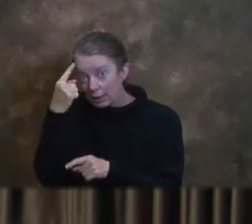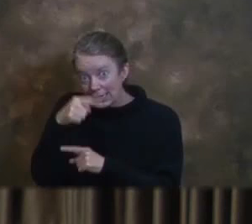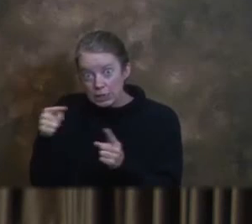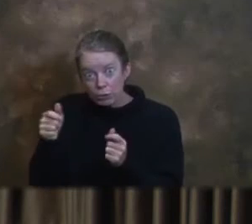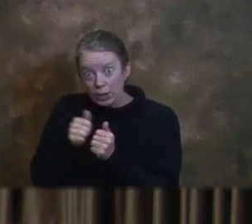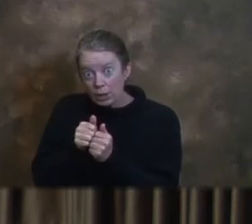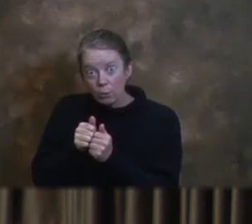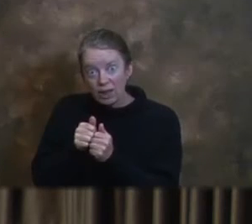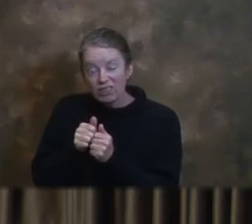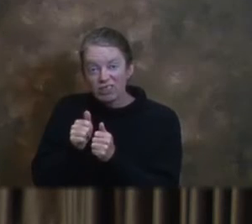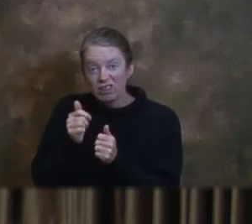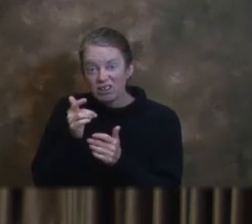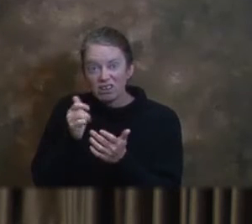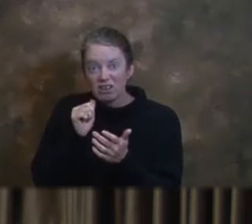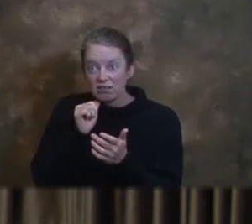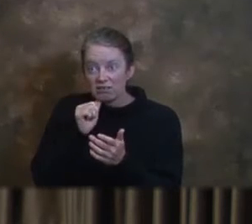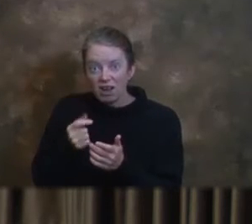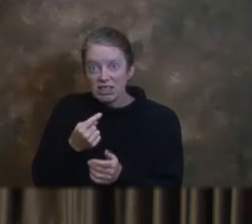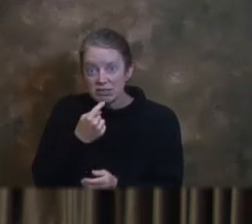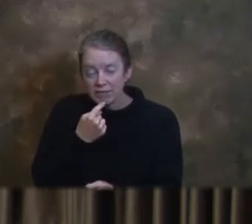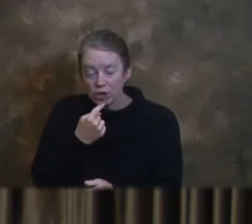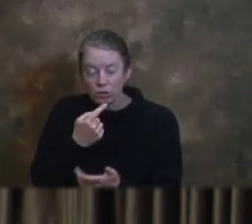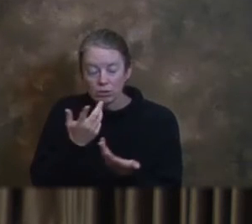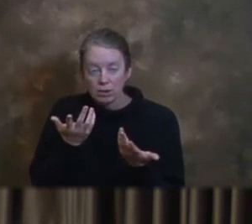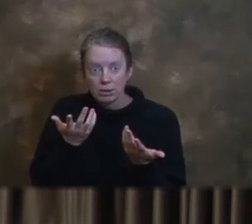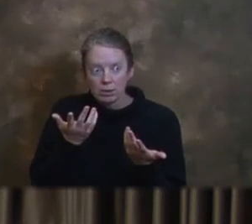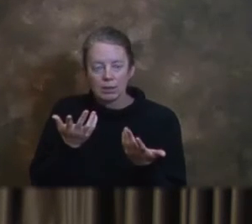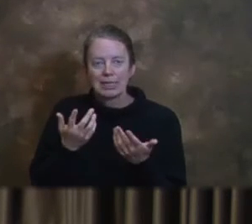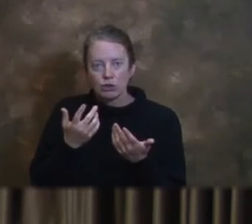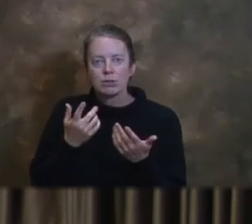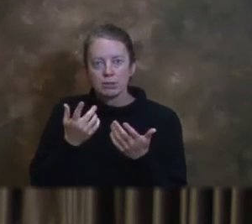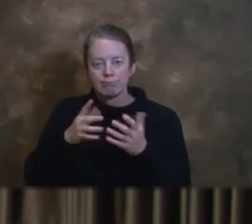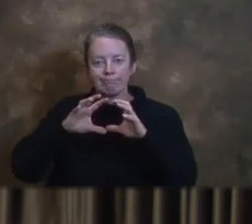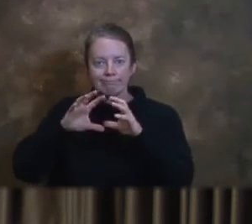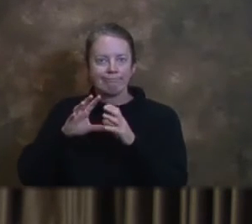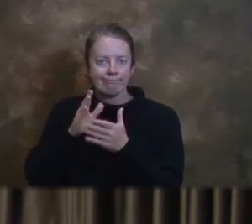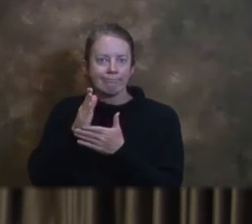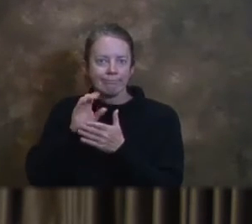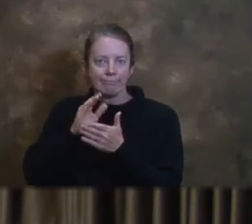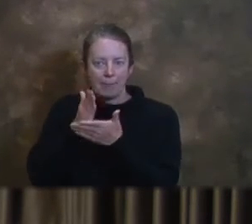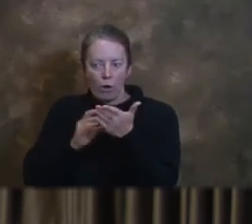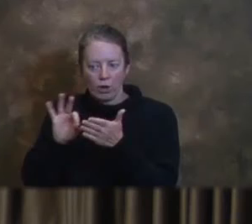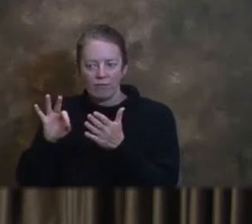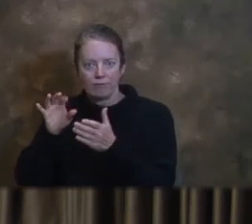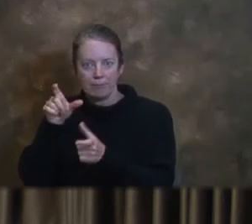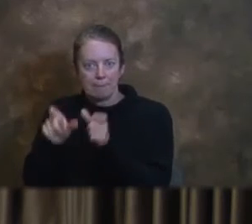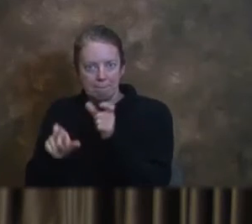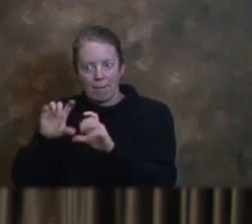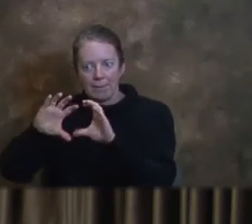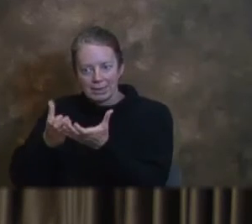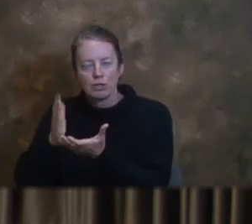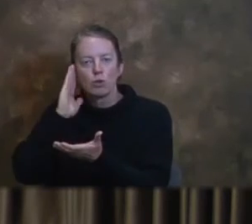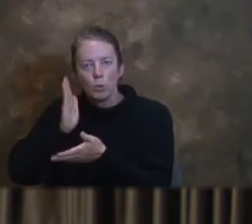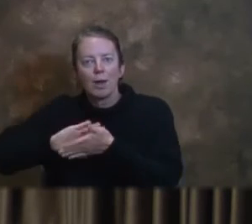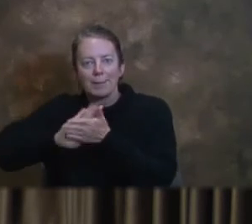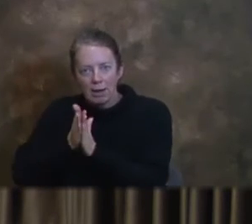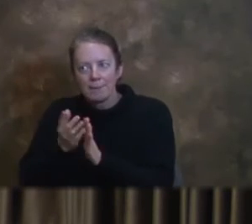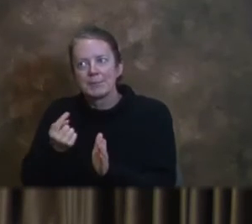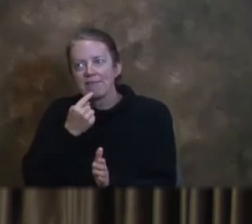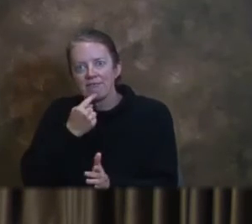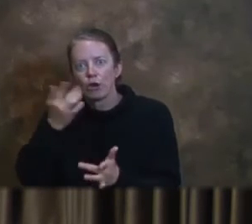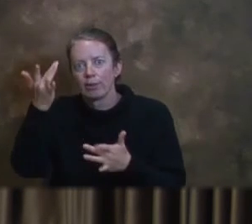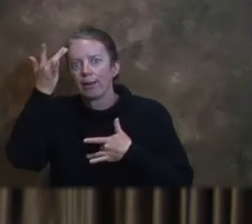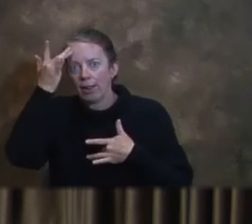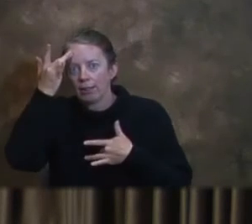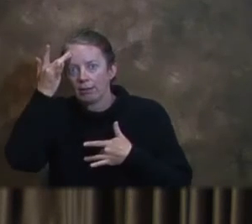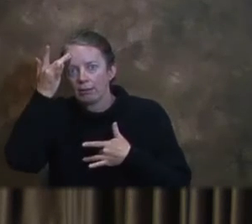is a segment of the population who's going to get severely ill. We're fortunate that it's not as bad as others, but it's hard to